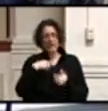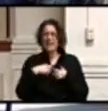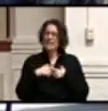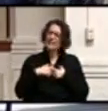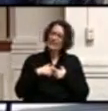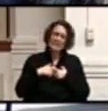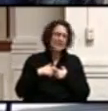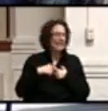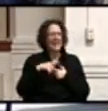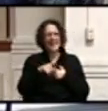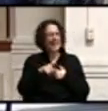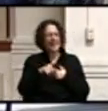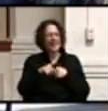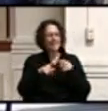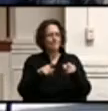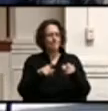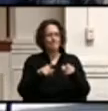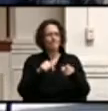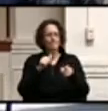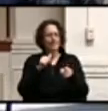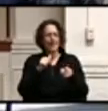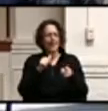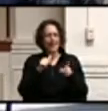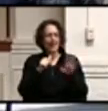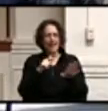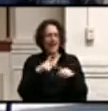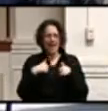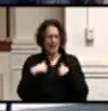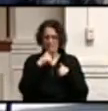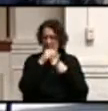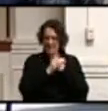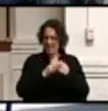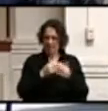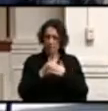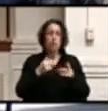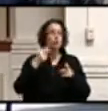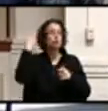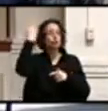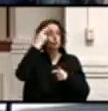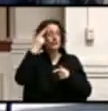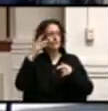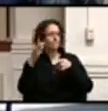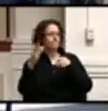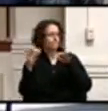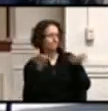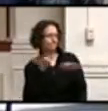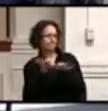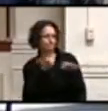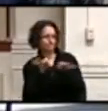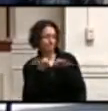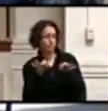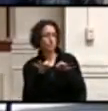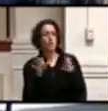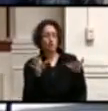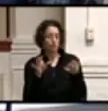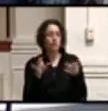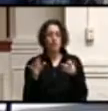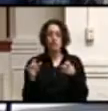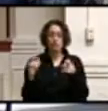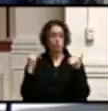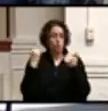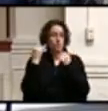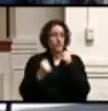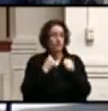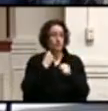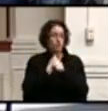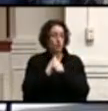little nervous and here's why. And I think if we can continue that dialogue over the course of the next 12 months, we may